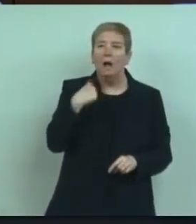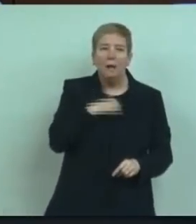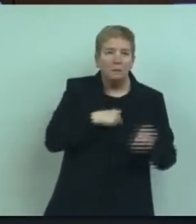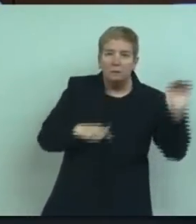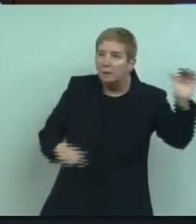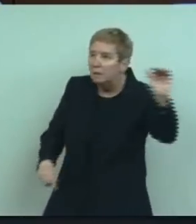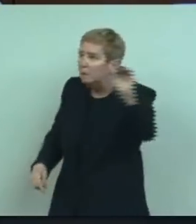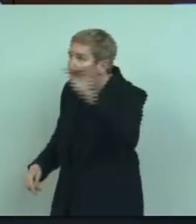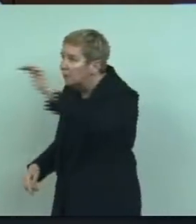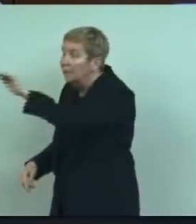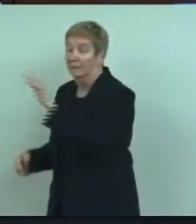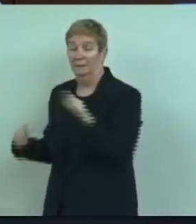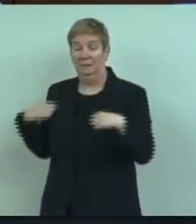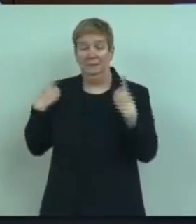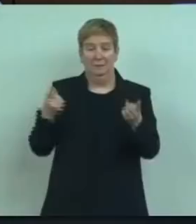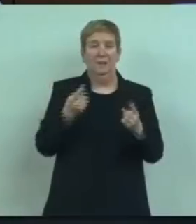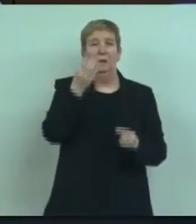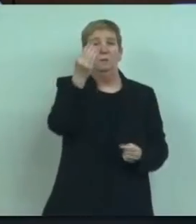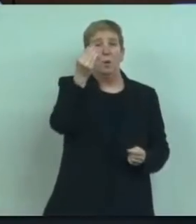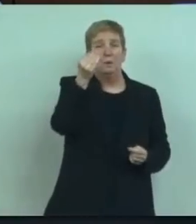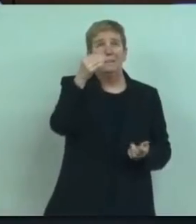run about